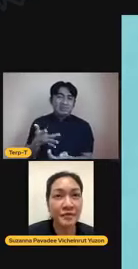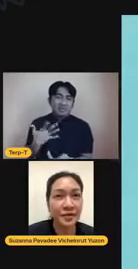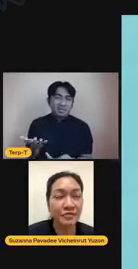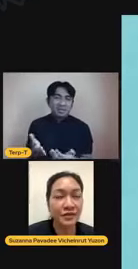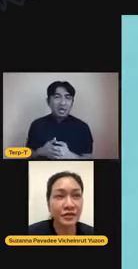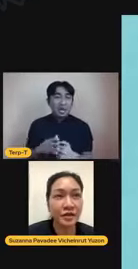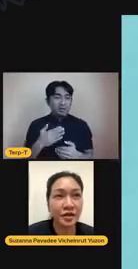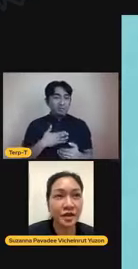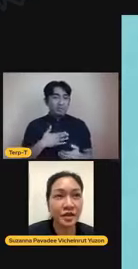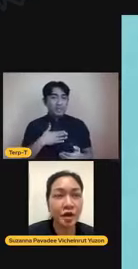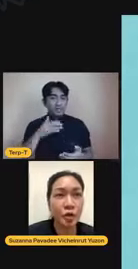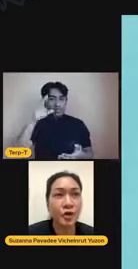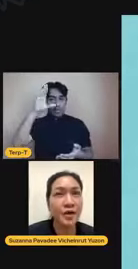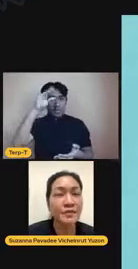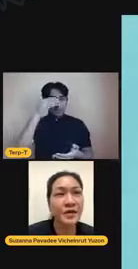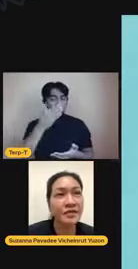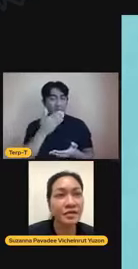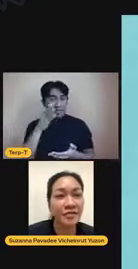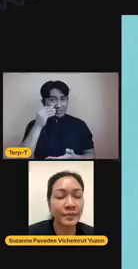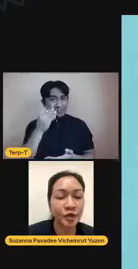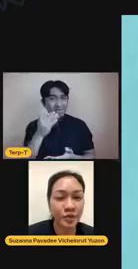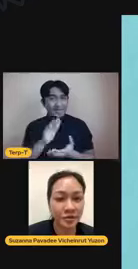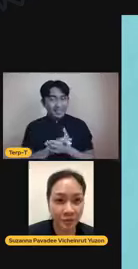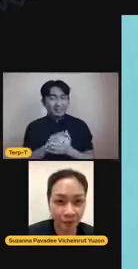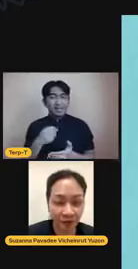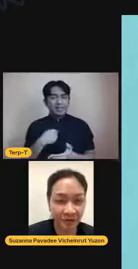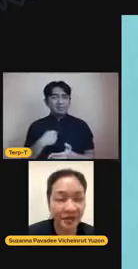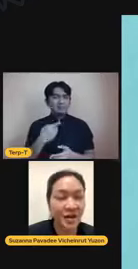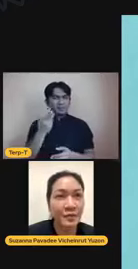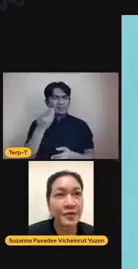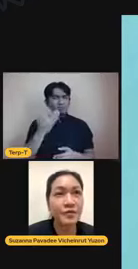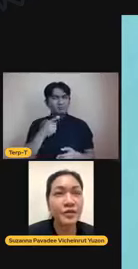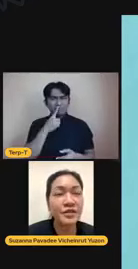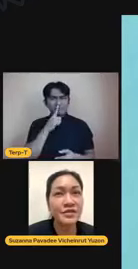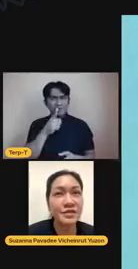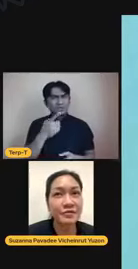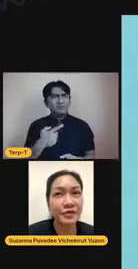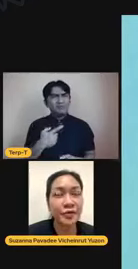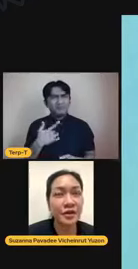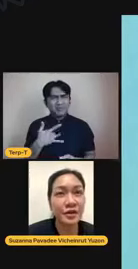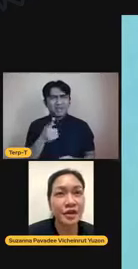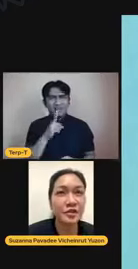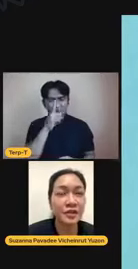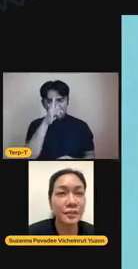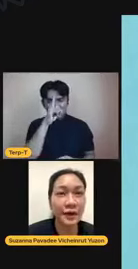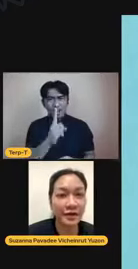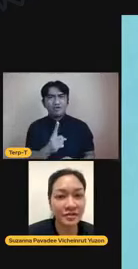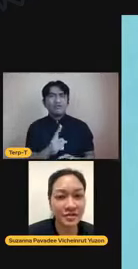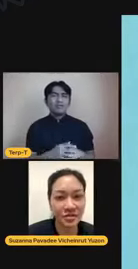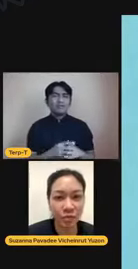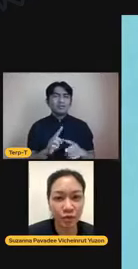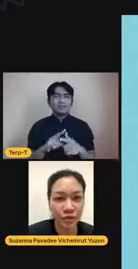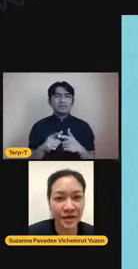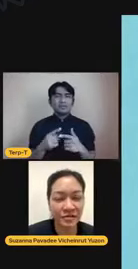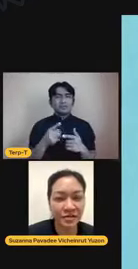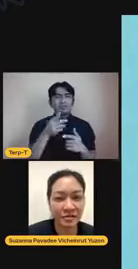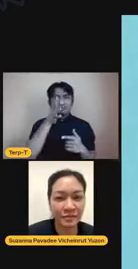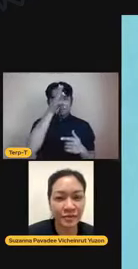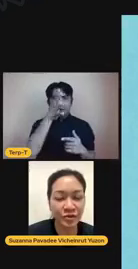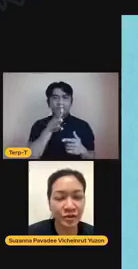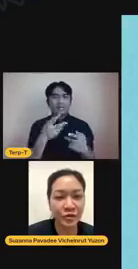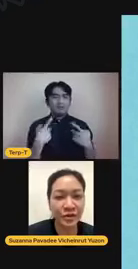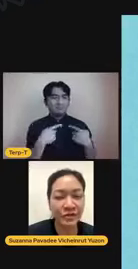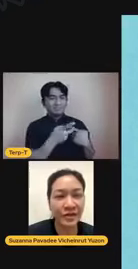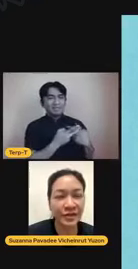husband and I really felt alone, not because our families weren't supportive, but of course it's different when you're actually the parent of someone with Down